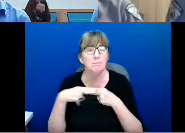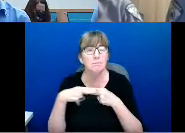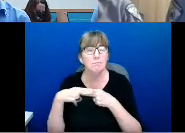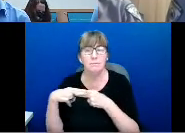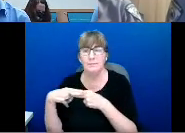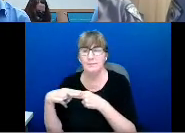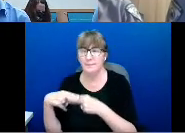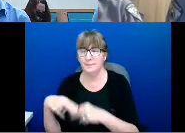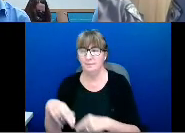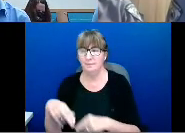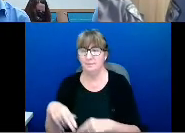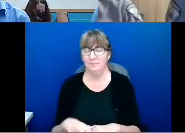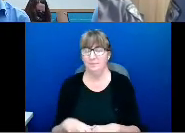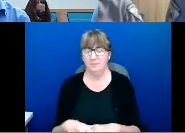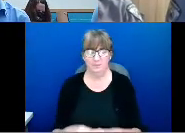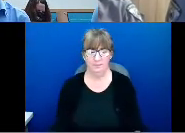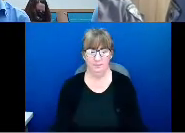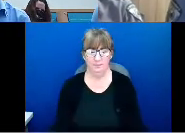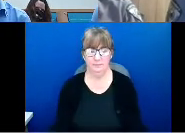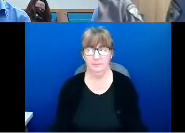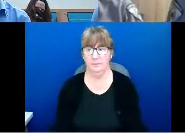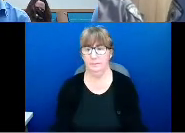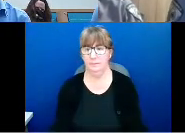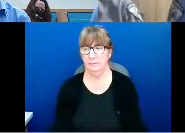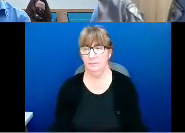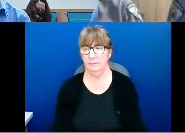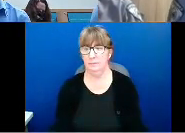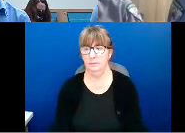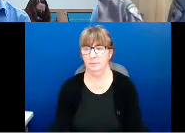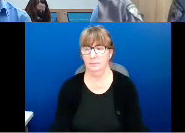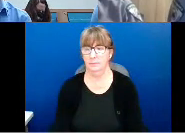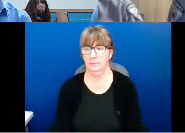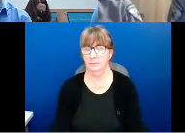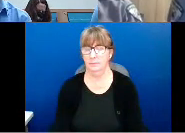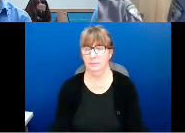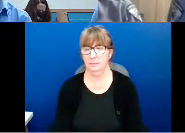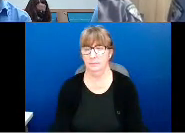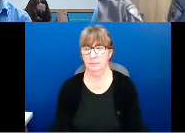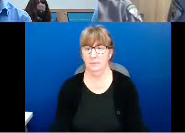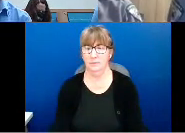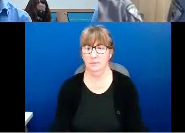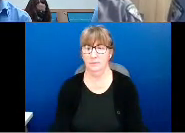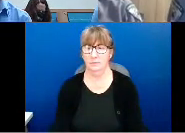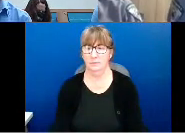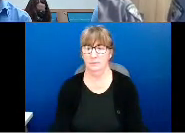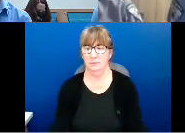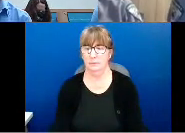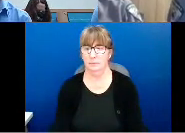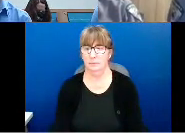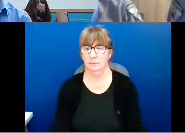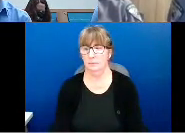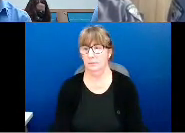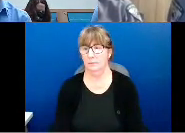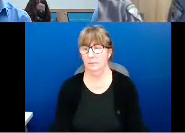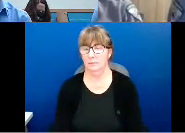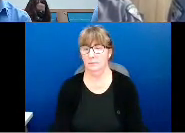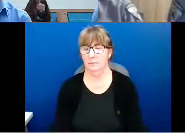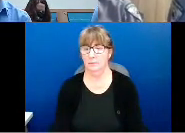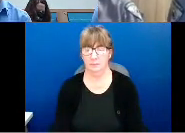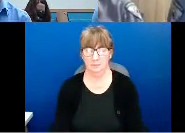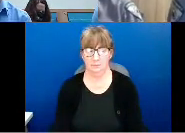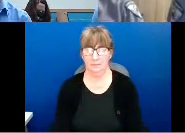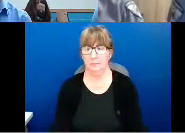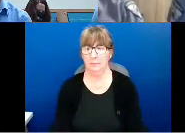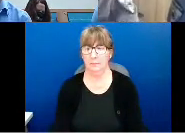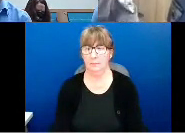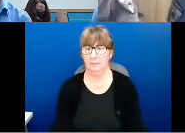they built, they helped us do some of our monotonous work that freed up our maintenance crew. A lot of what we do